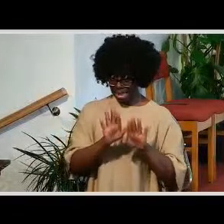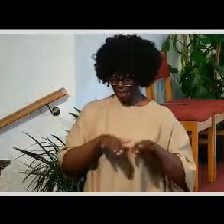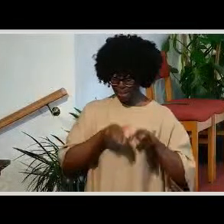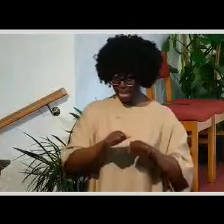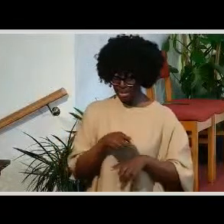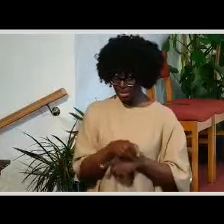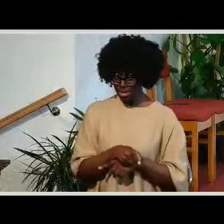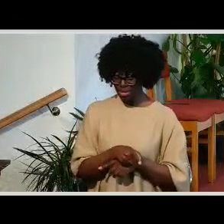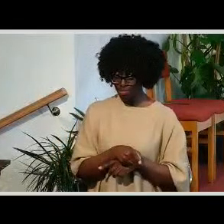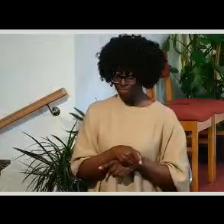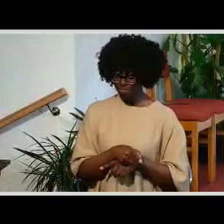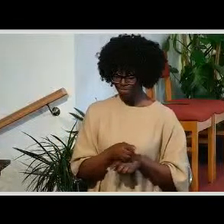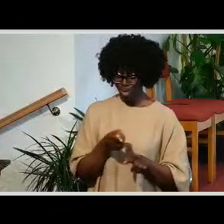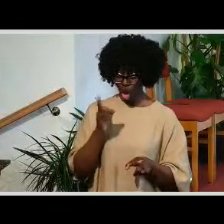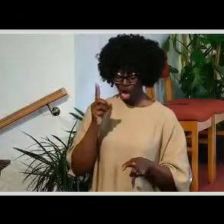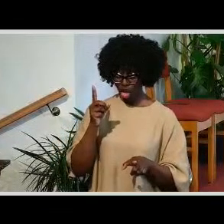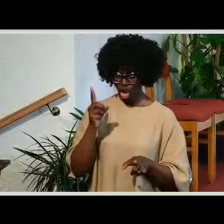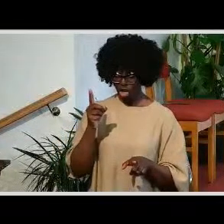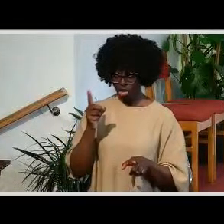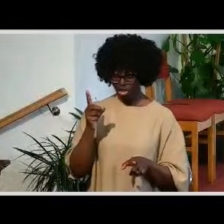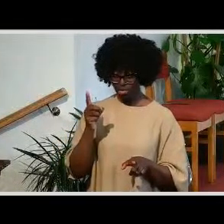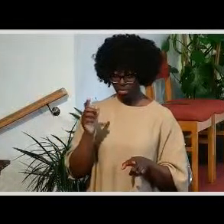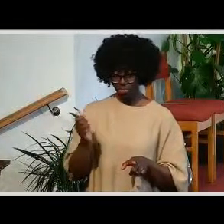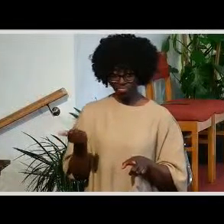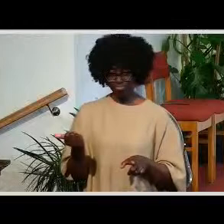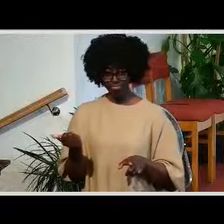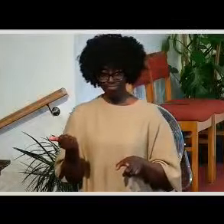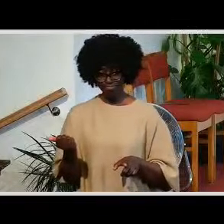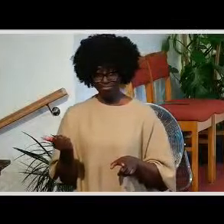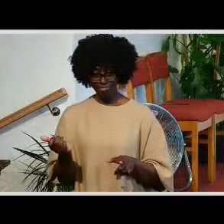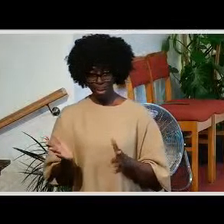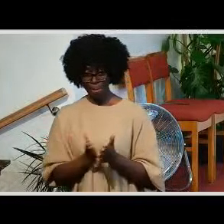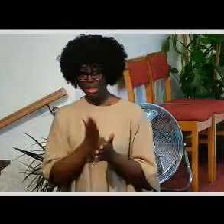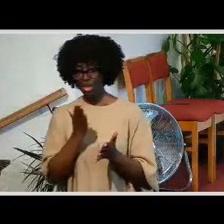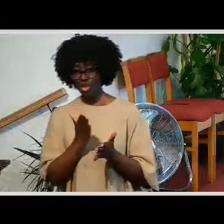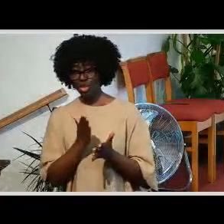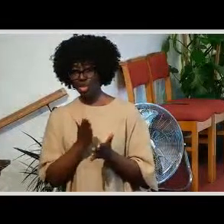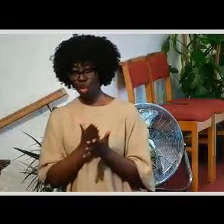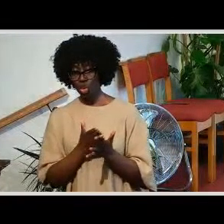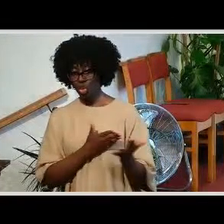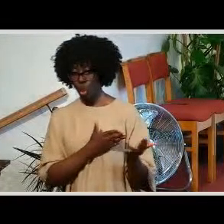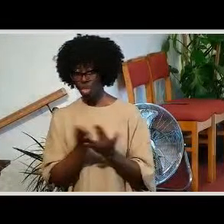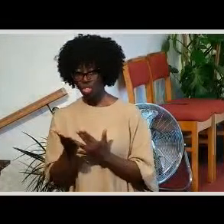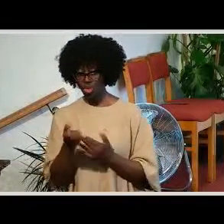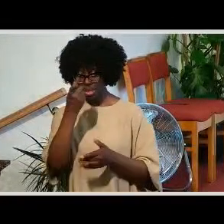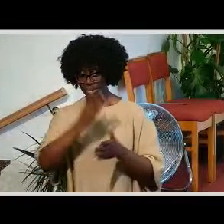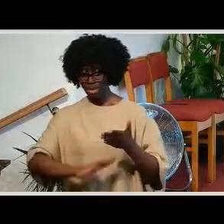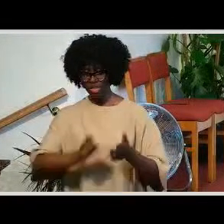disability, God is taking you through that experience to prepare you for a greater thing.